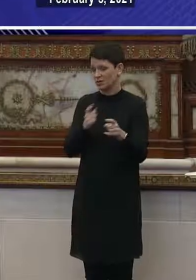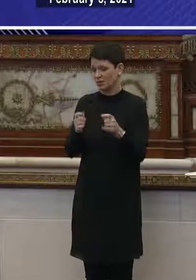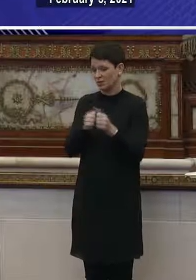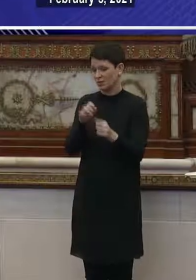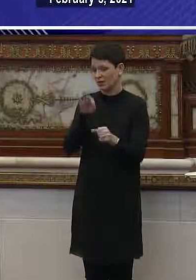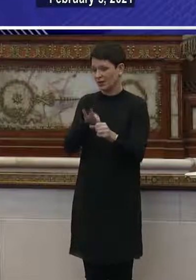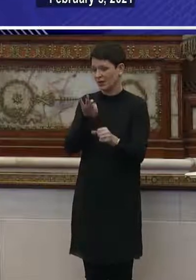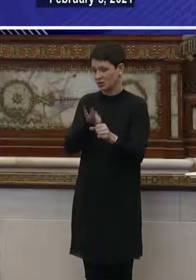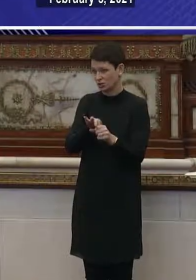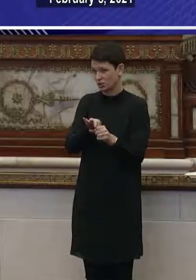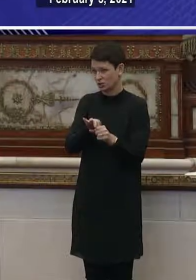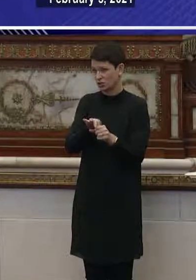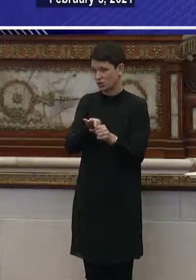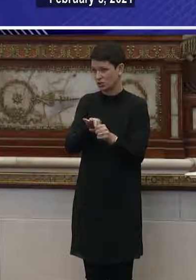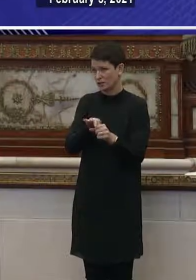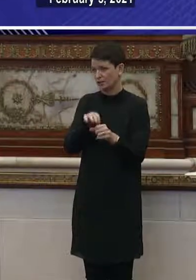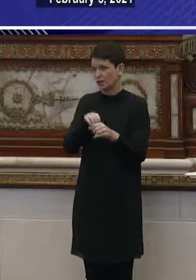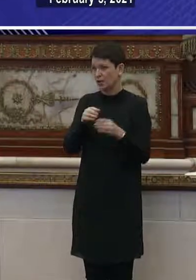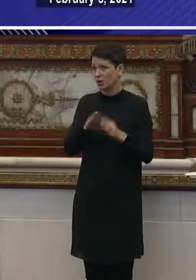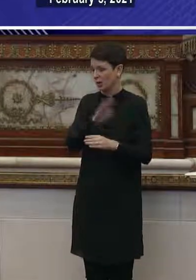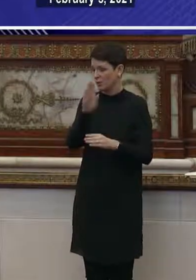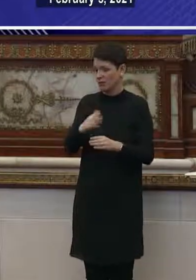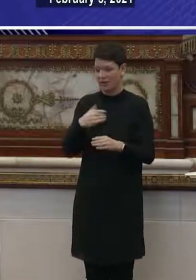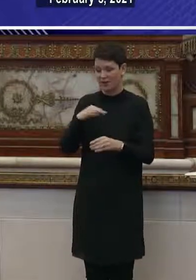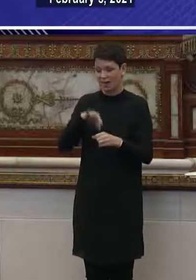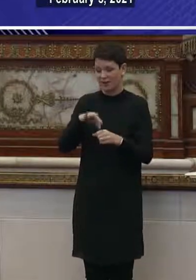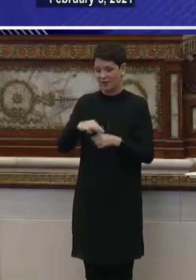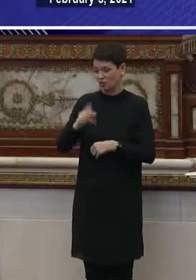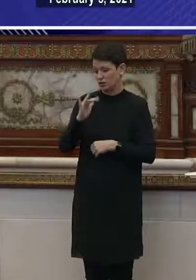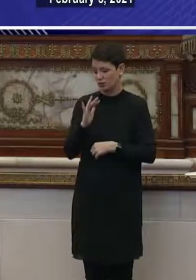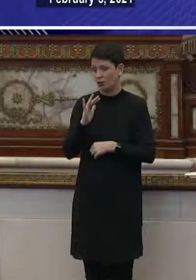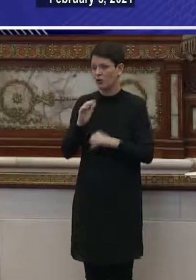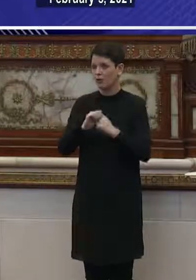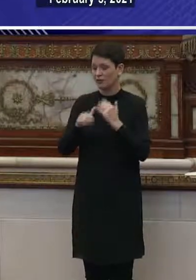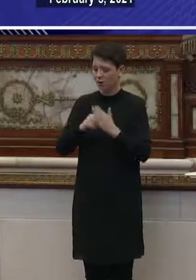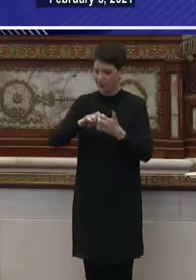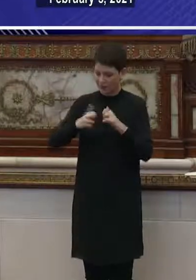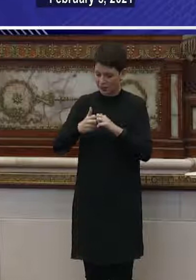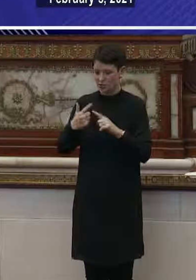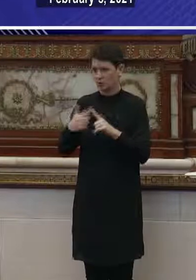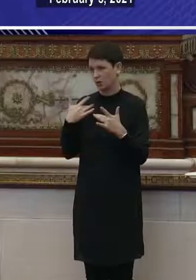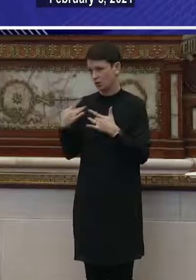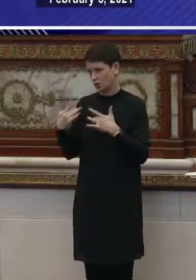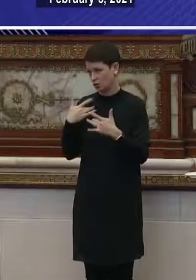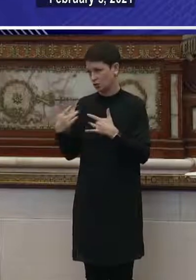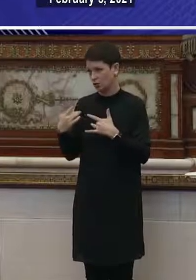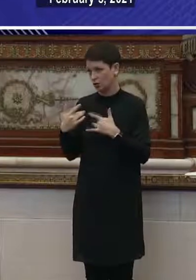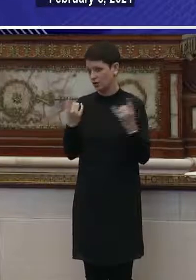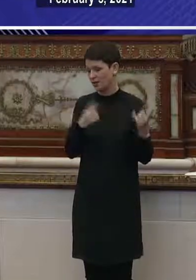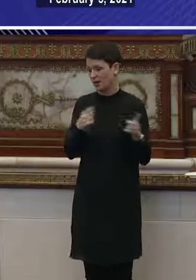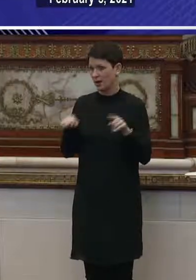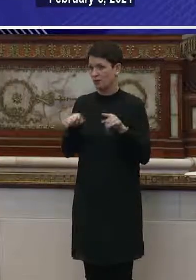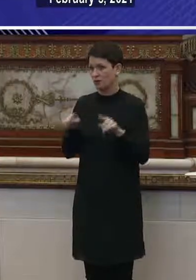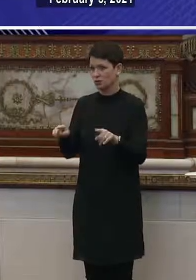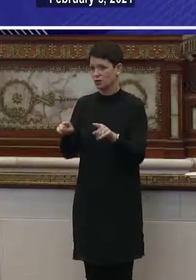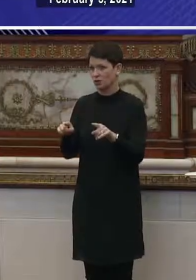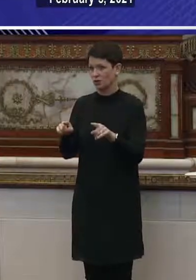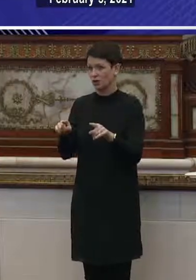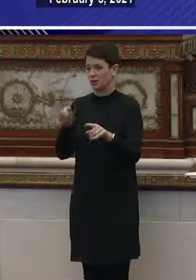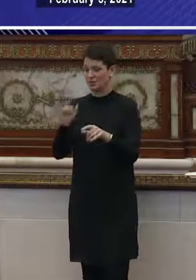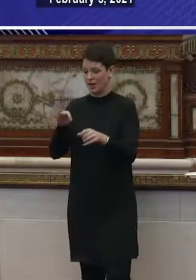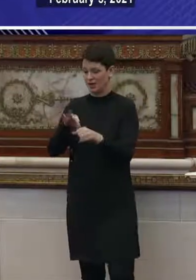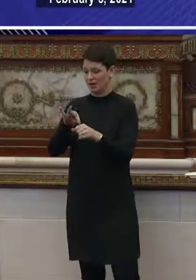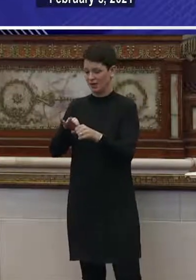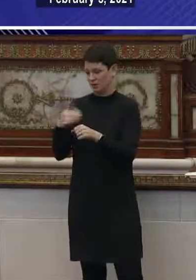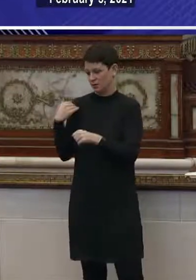election in a way that we've never had an election before, with all the issues and concerns that occurred during this